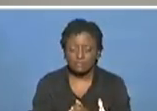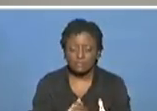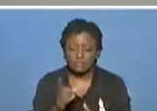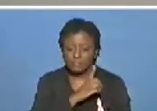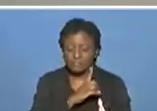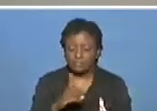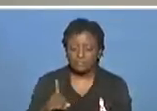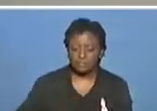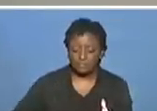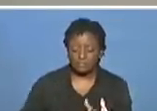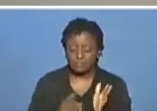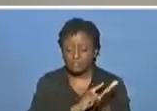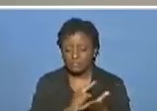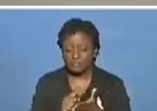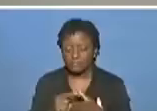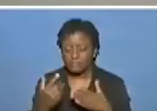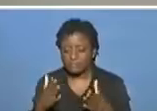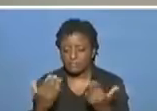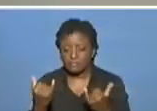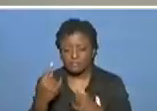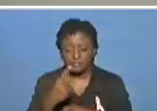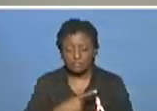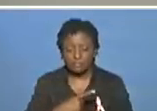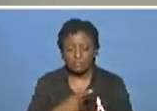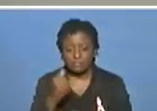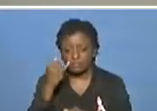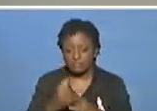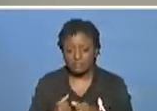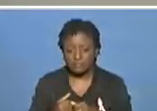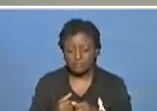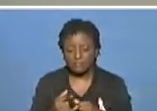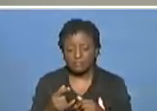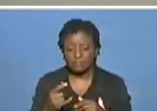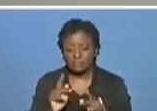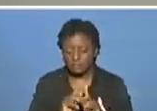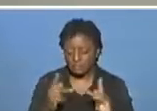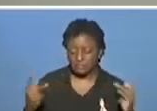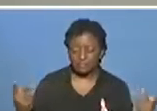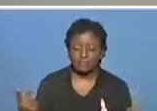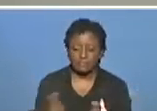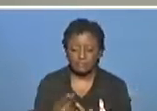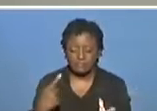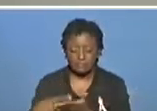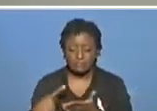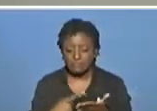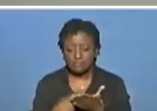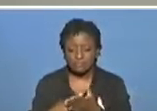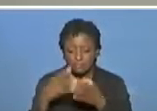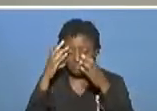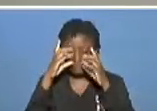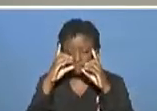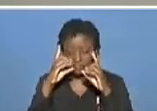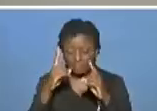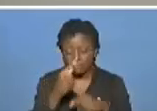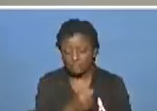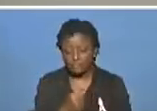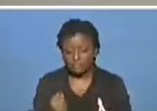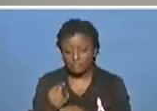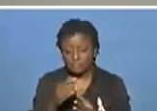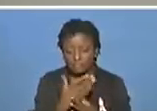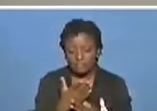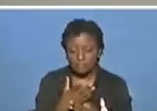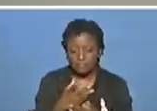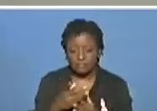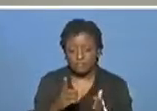Diplomatic Week coming to an end today. The final panel discussion serving as an educational tool between diplomats in